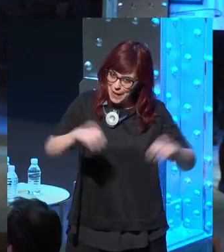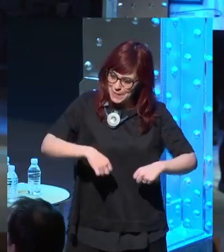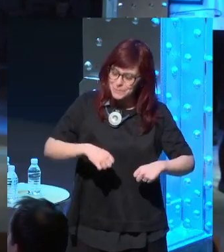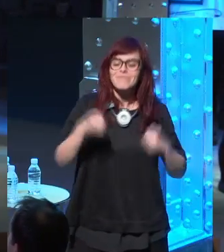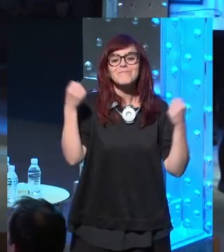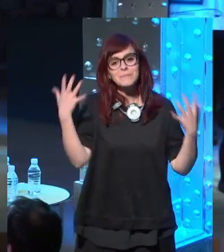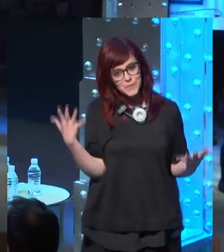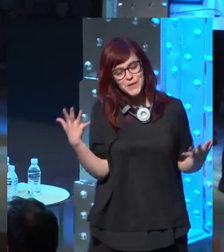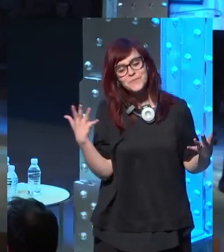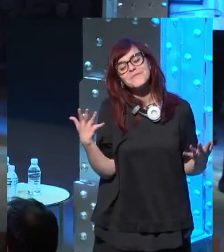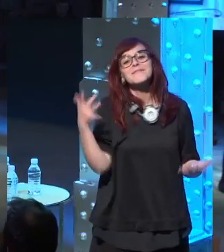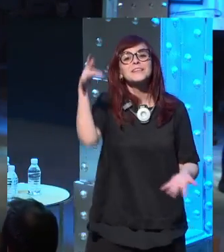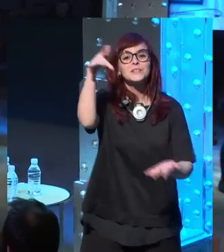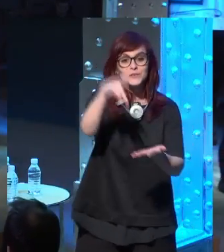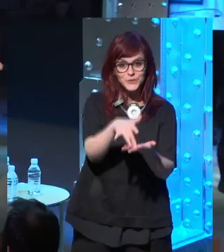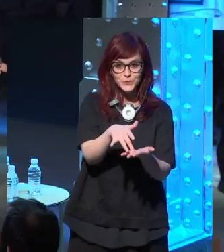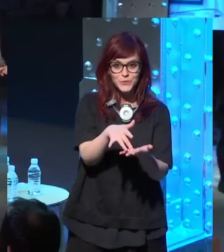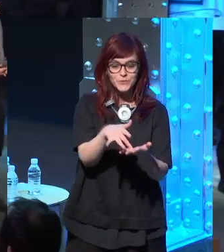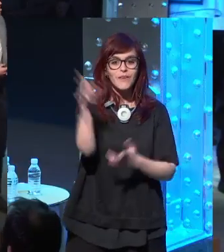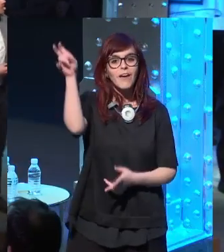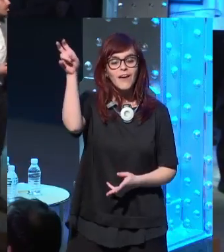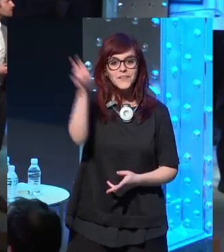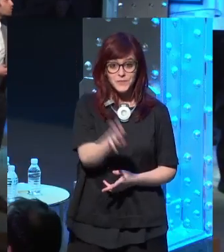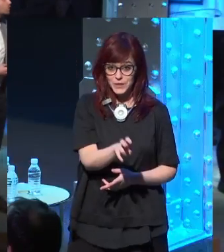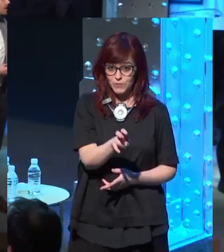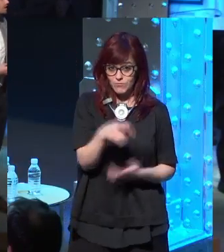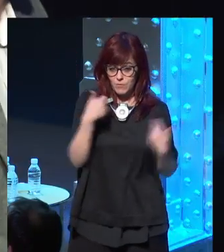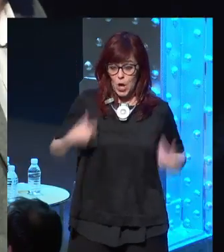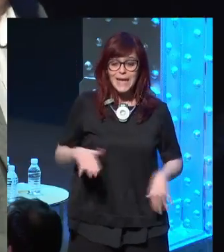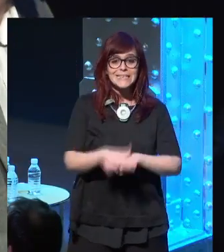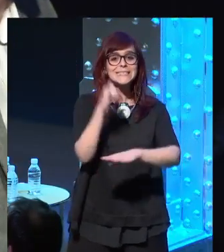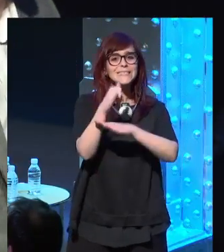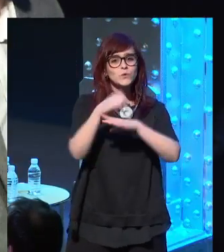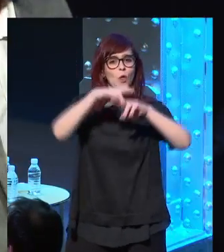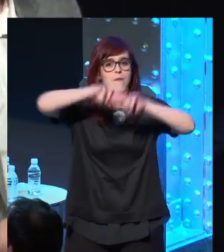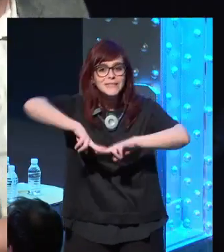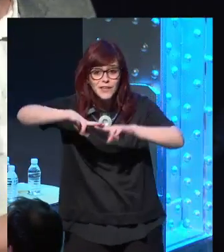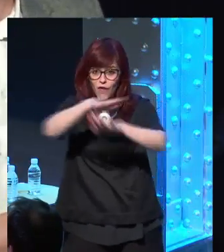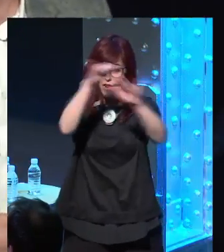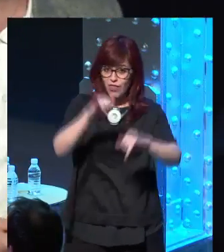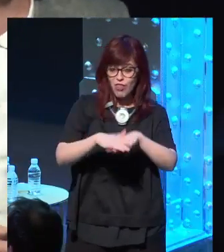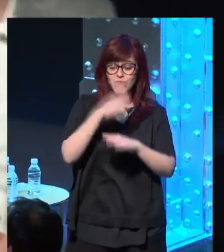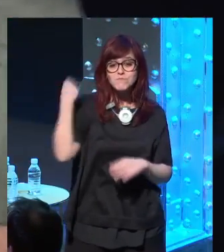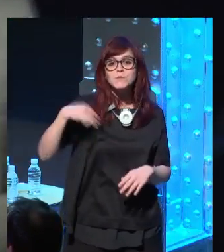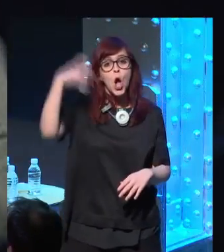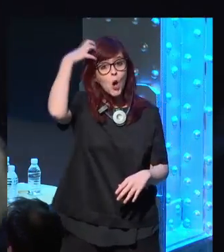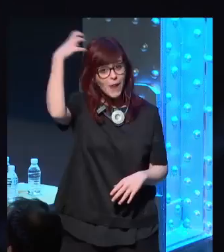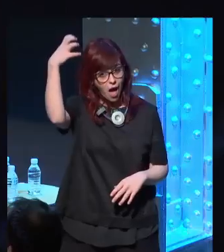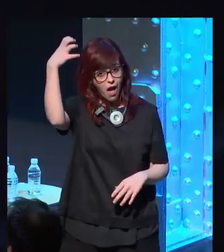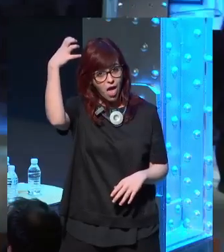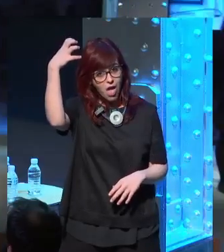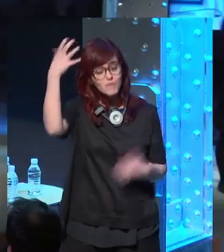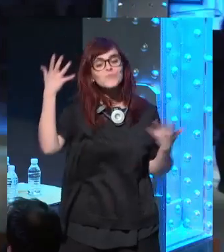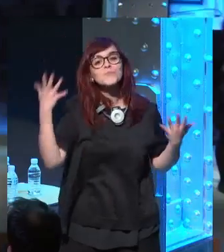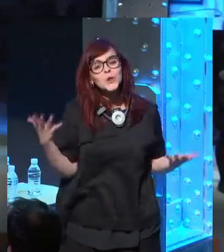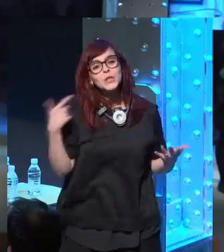okay? The Happiness Research Institute in Copenhagen, and we are a